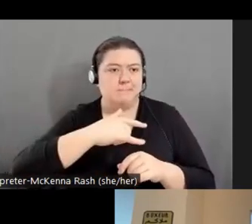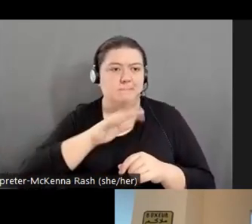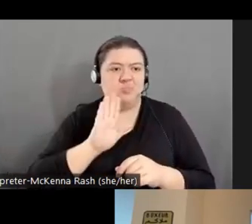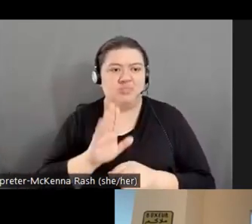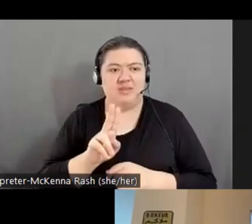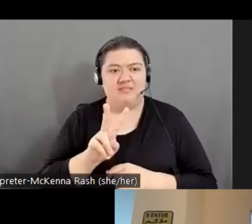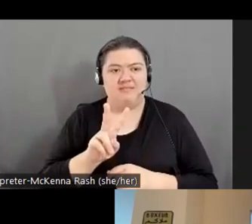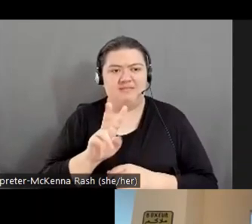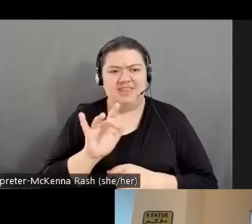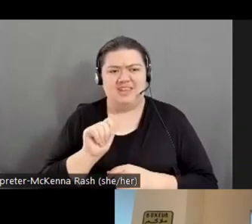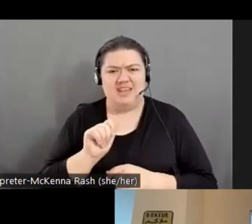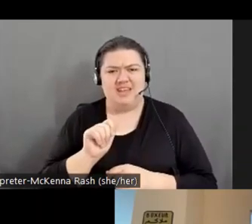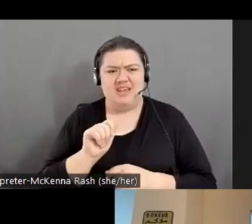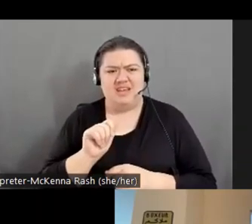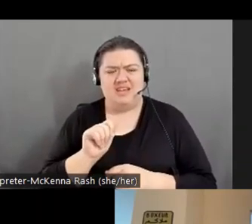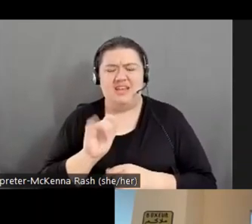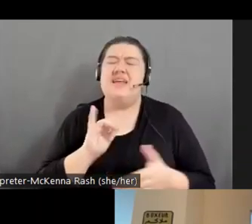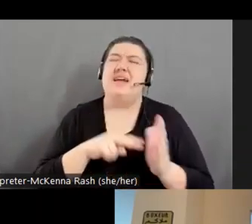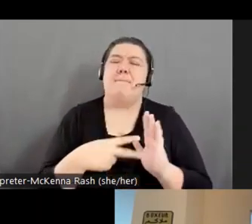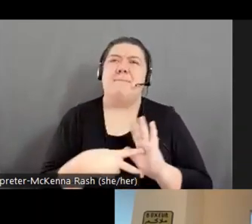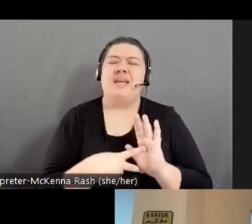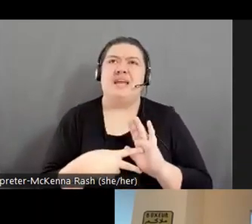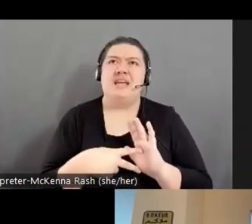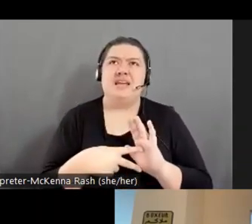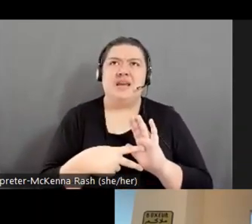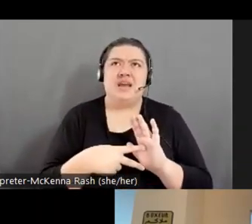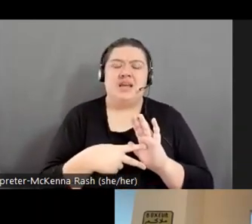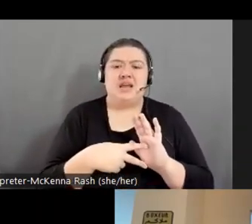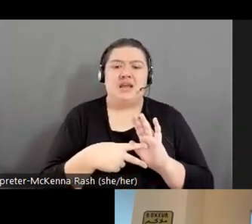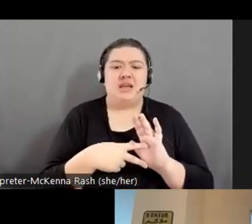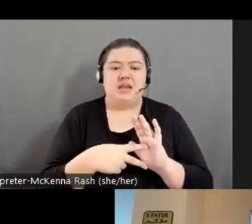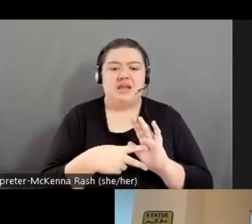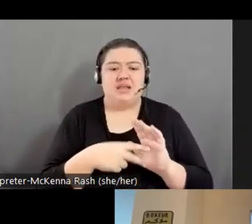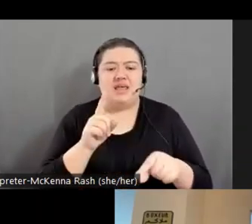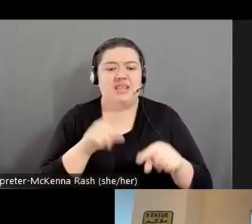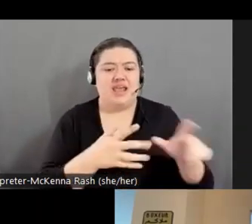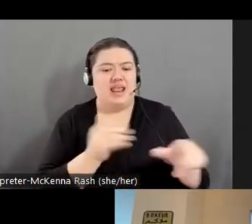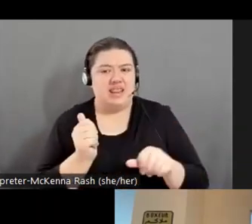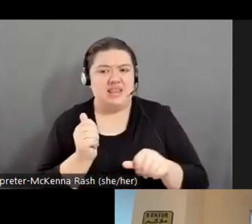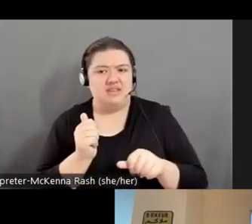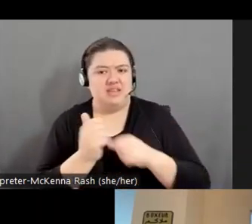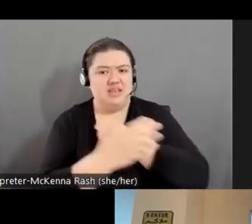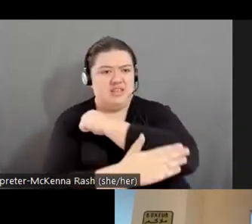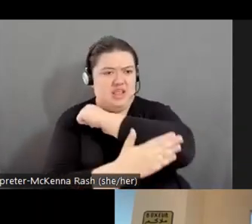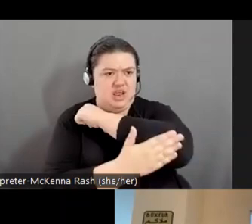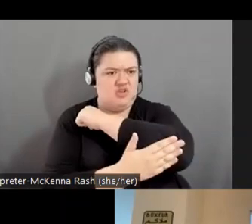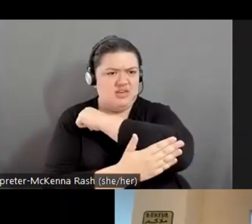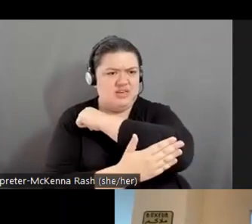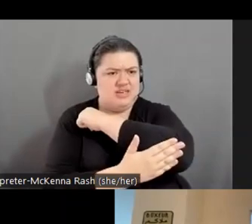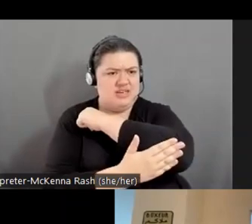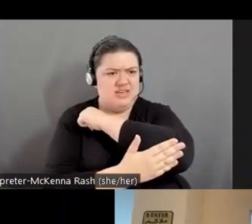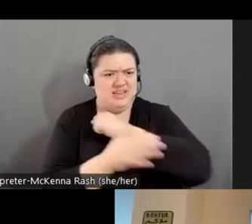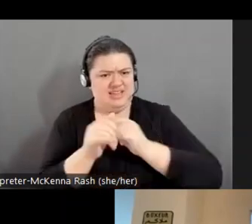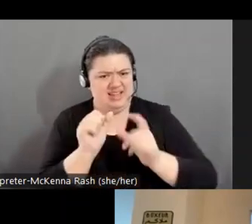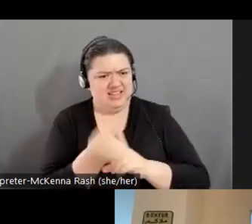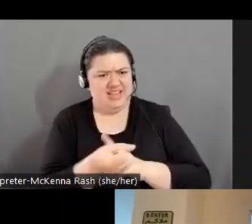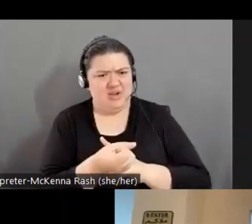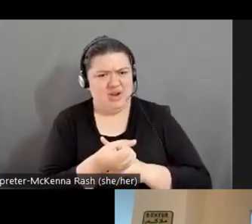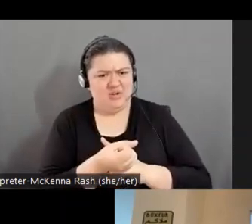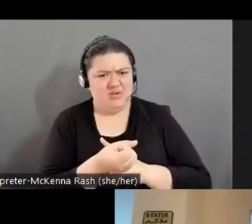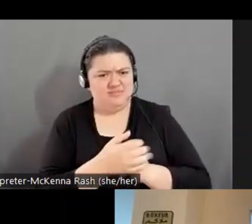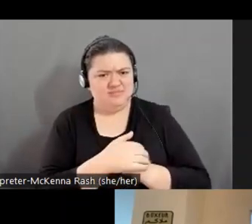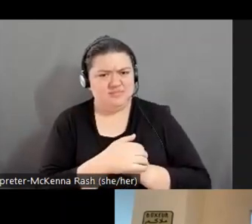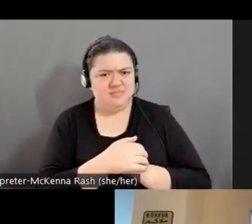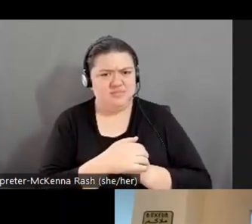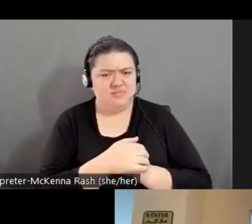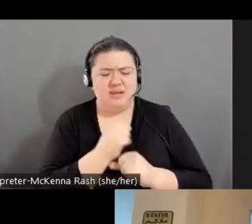is no. Does that mean that they can't leave the country? They can't leave. Is that the scenario? I'm